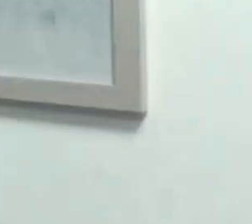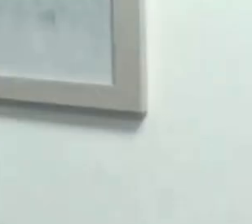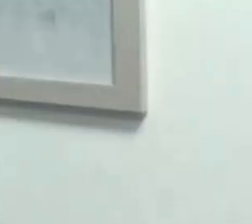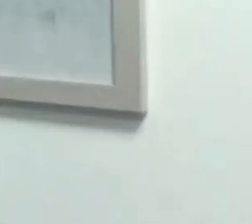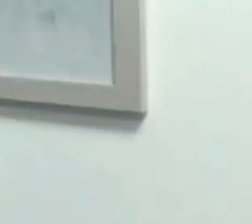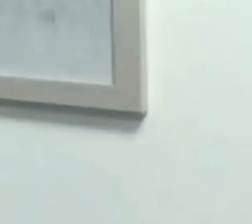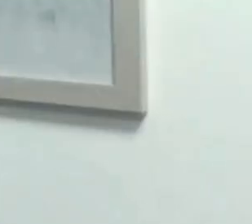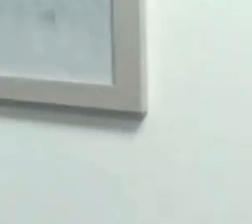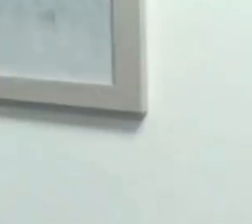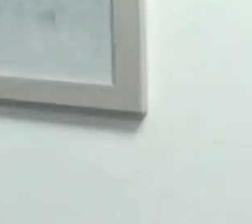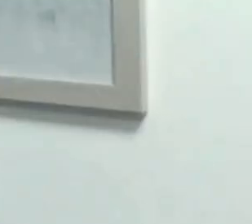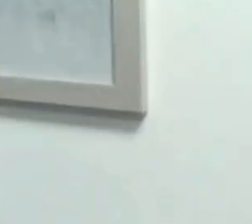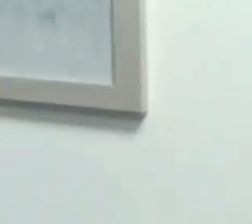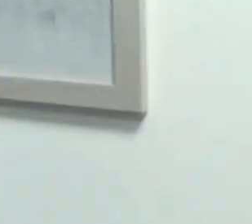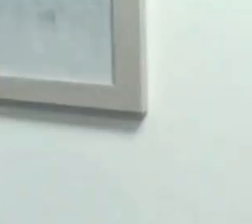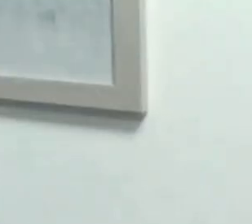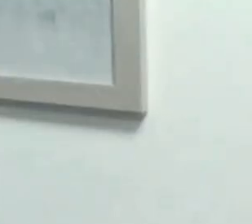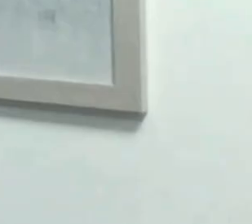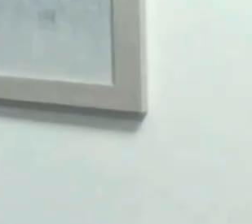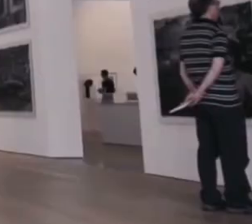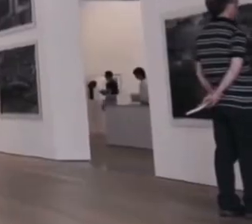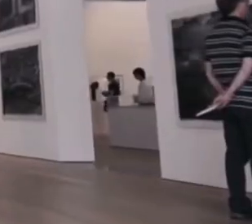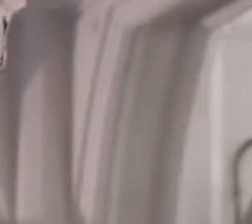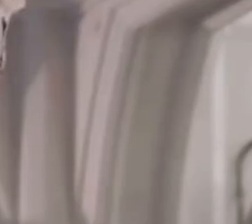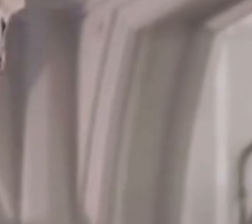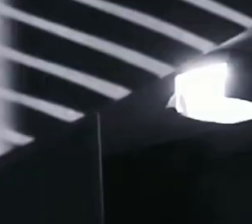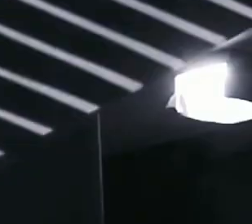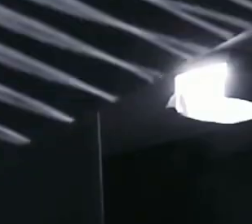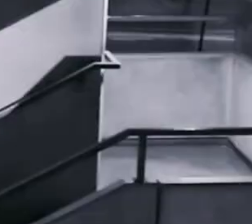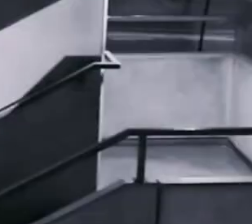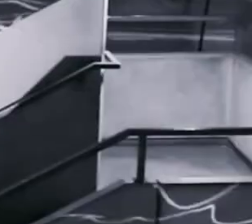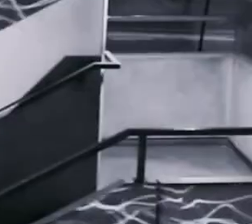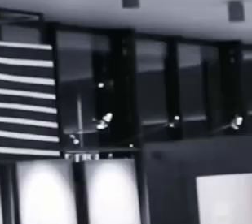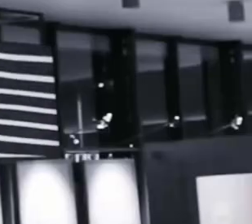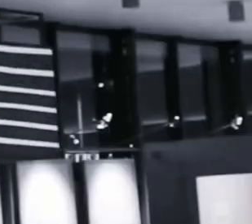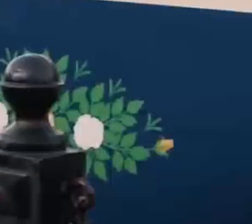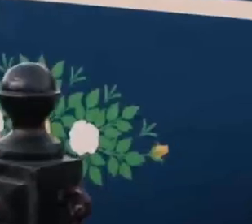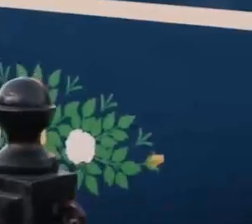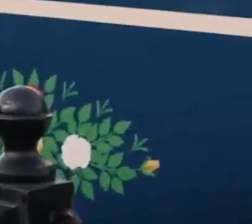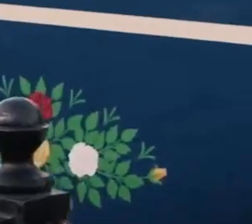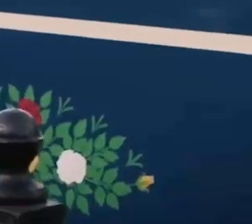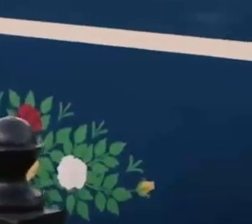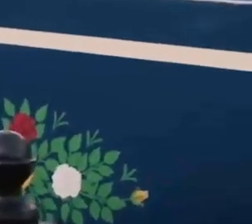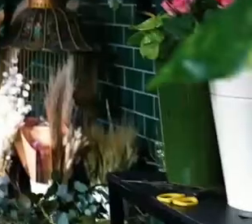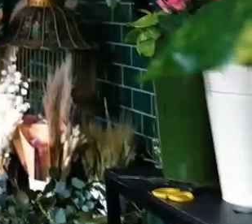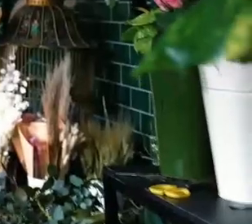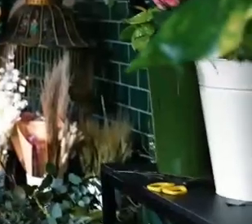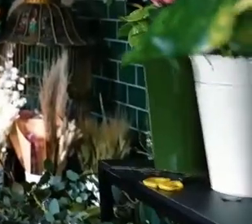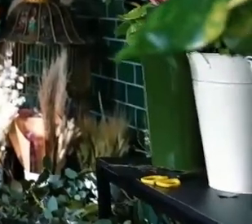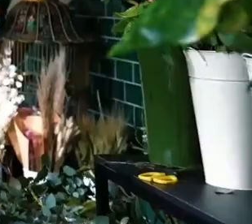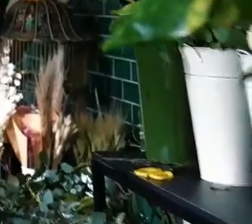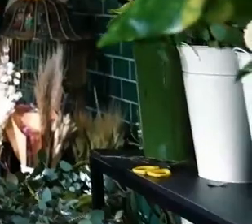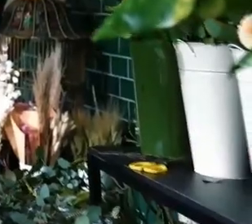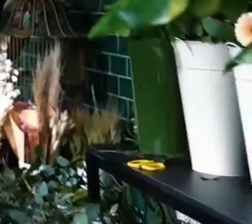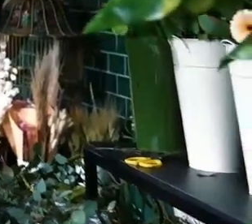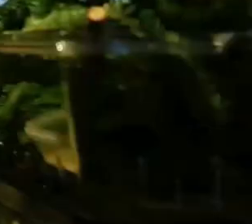need to forge strong bonds and make that commitment to work together. And this network that's being created will